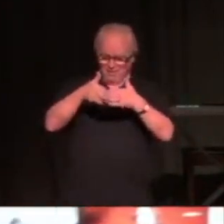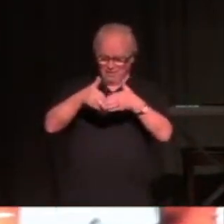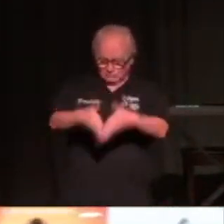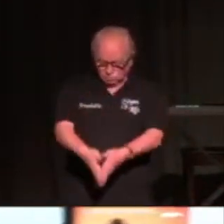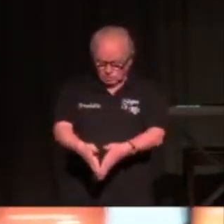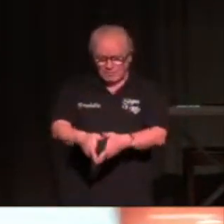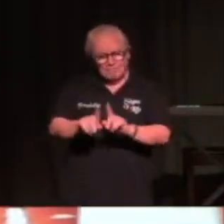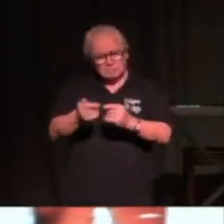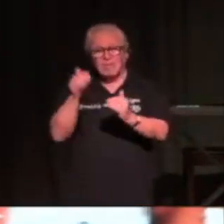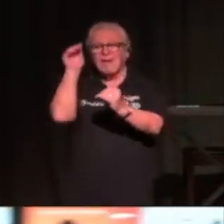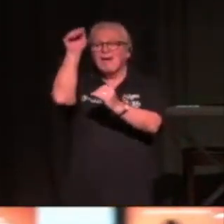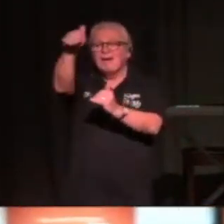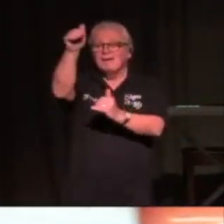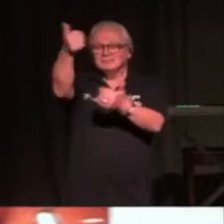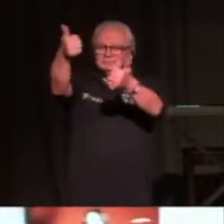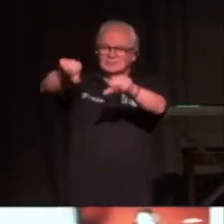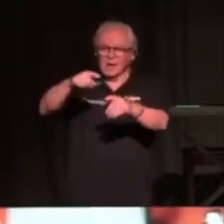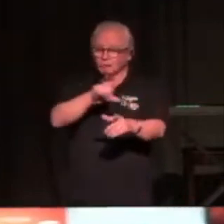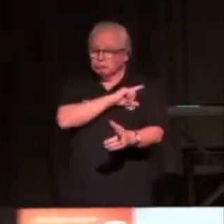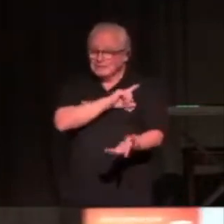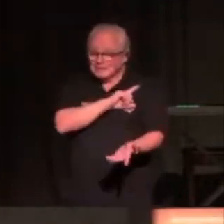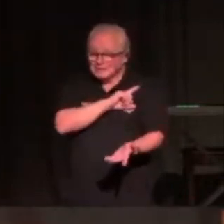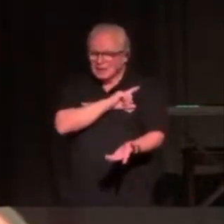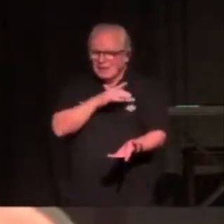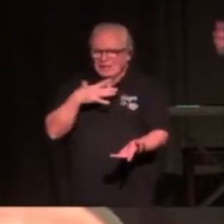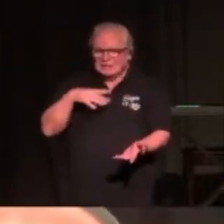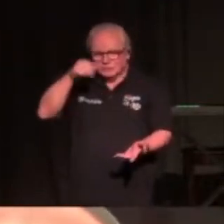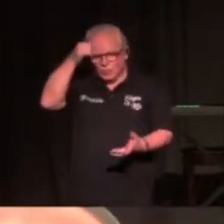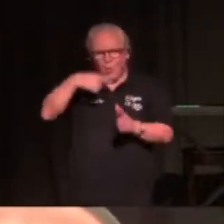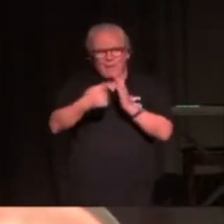other side of that. There's somebody that needs to hear about God and Jesus.